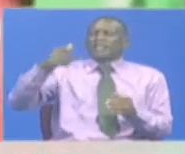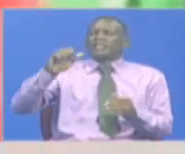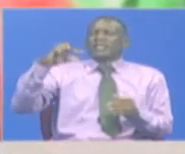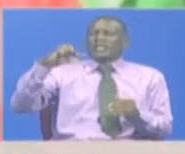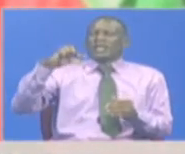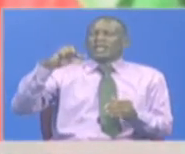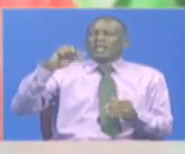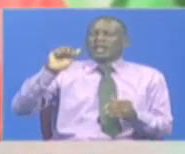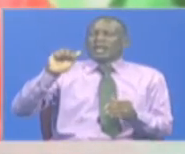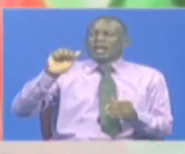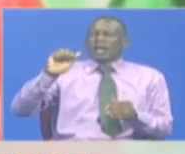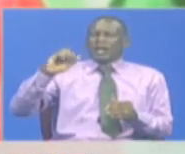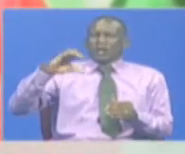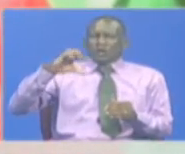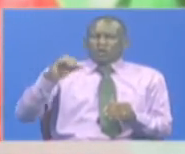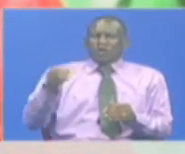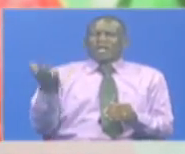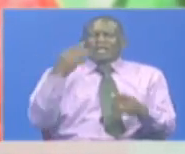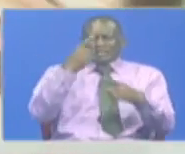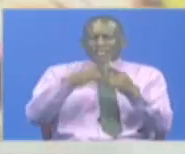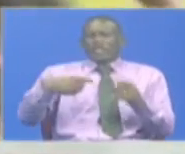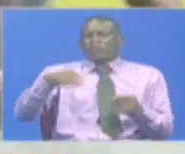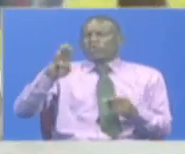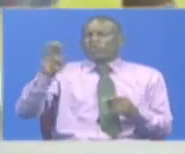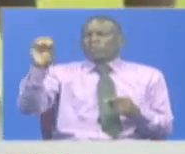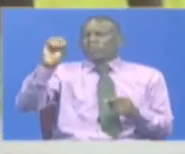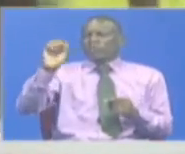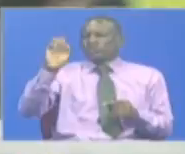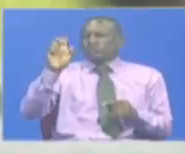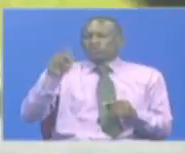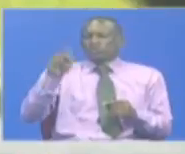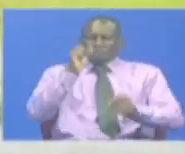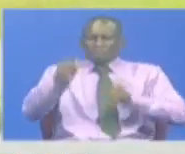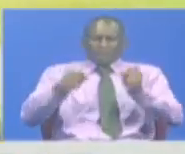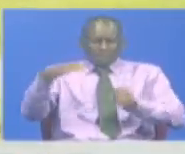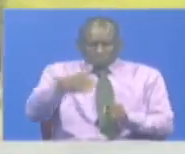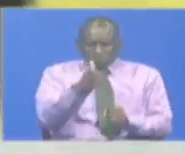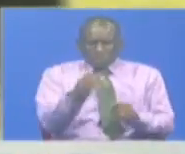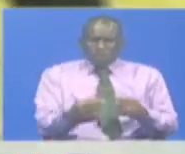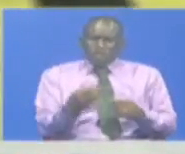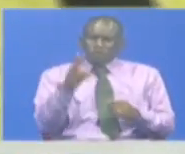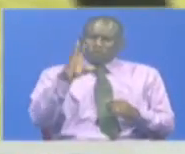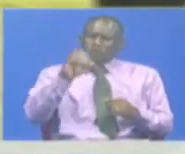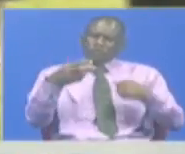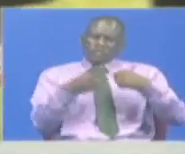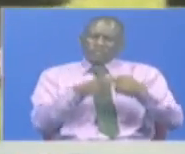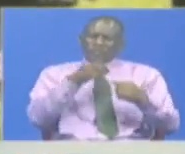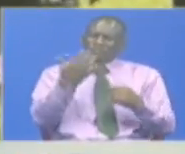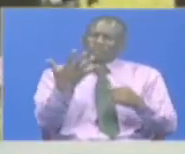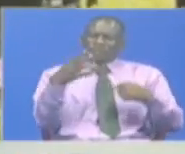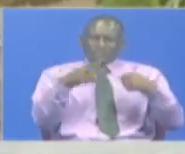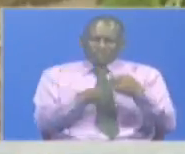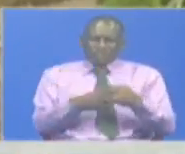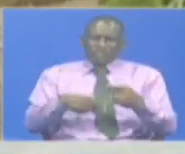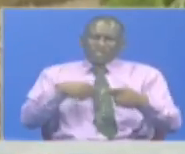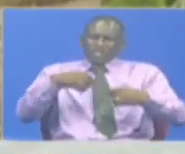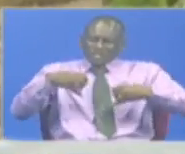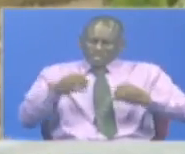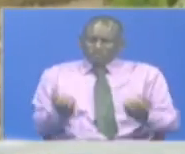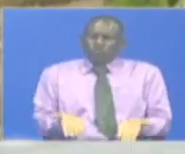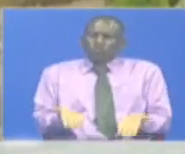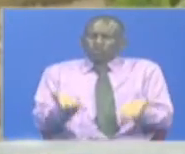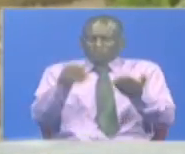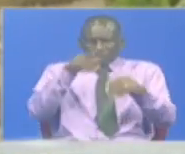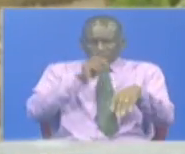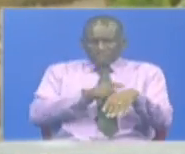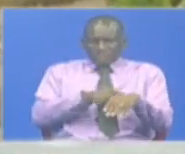Last year, he won the Boston Marathon in April at 2:07:57. He would go on to improve on third time and